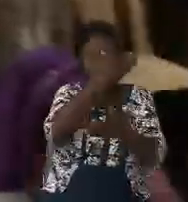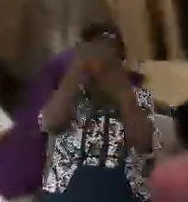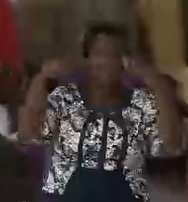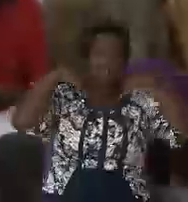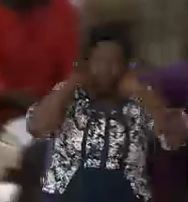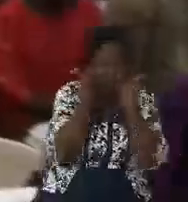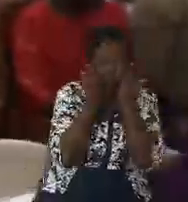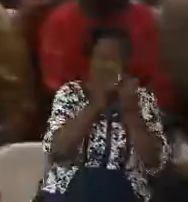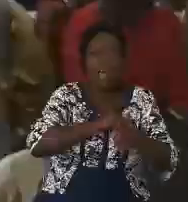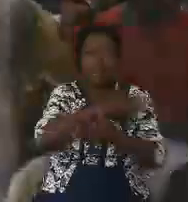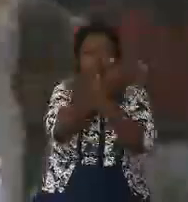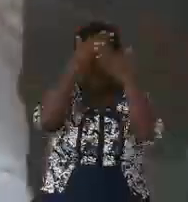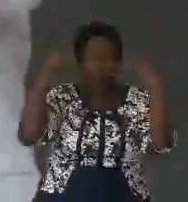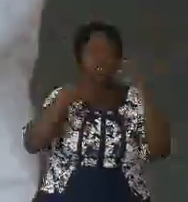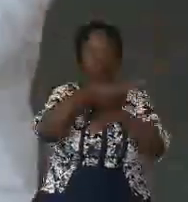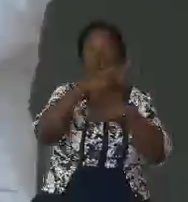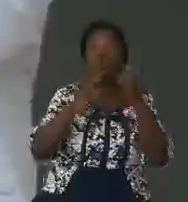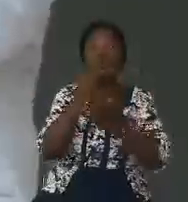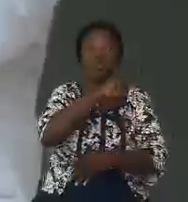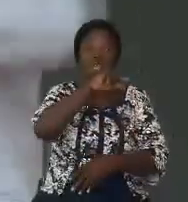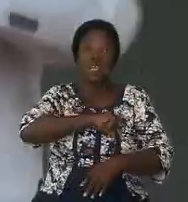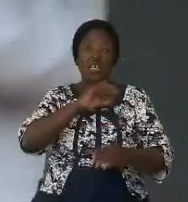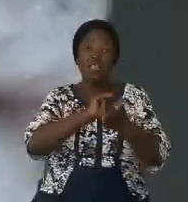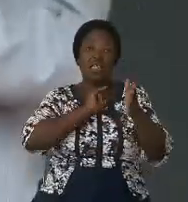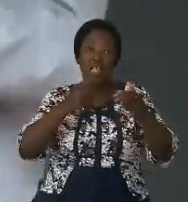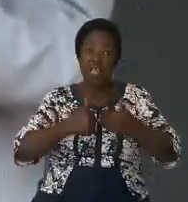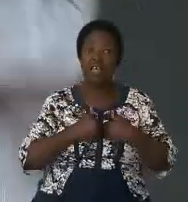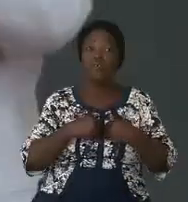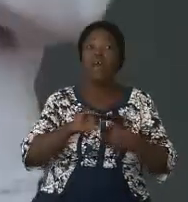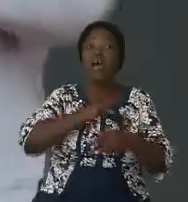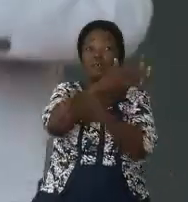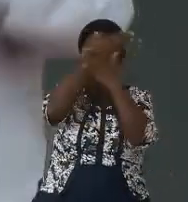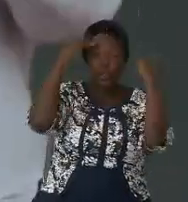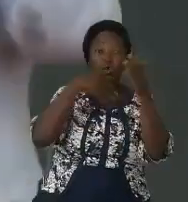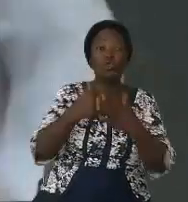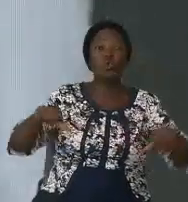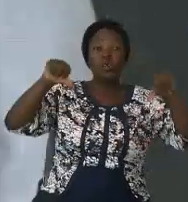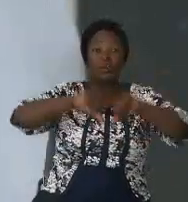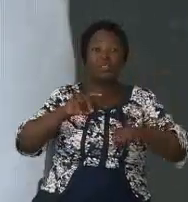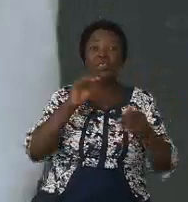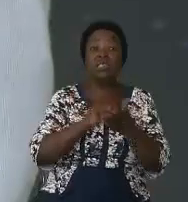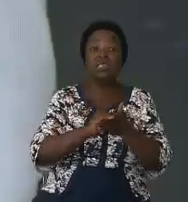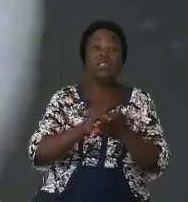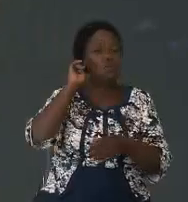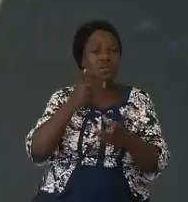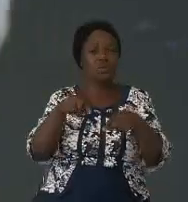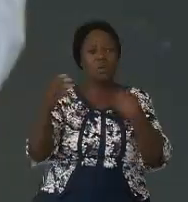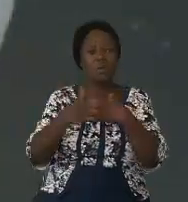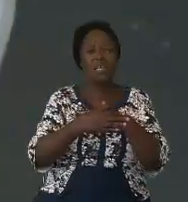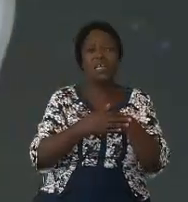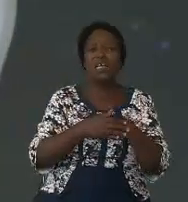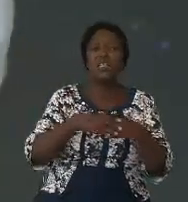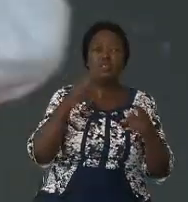arise. I will go back. I forget shame. I forget all the guilt that I have. I forget